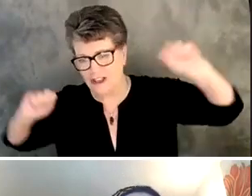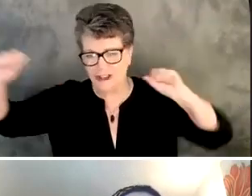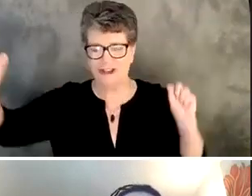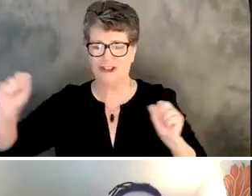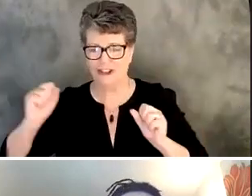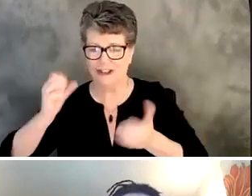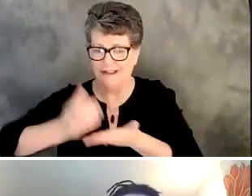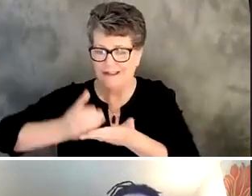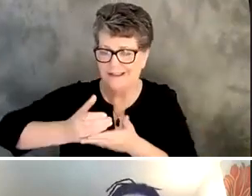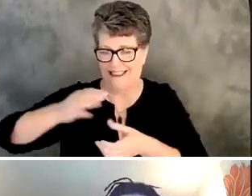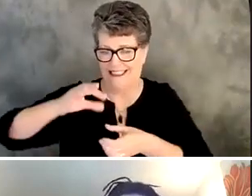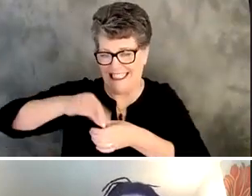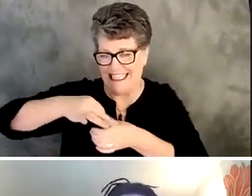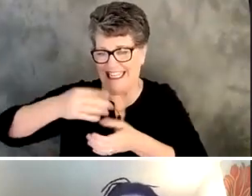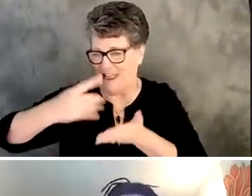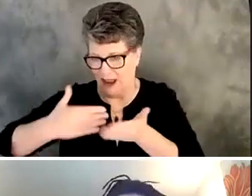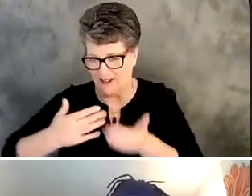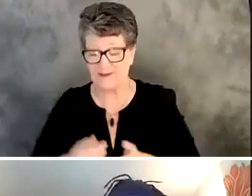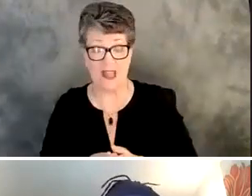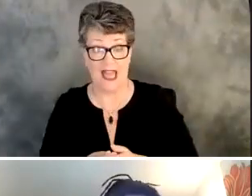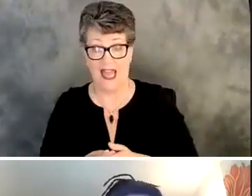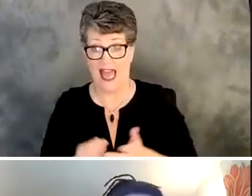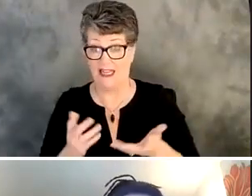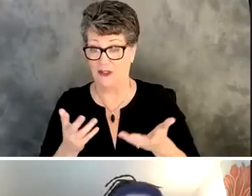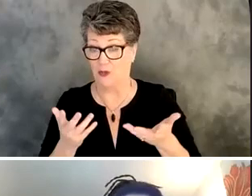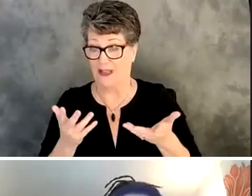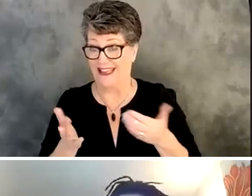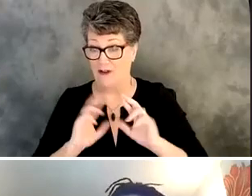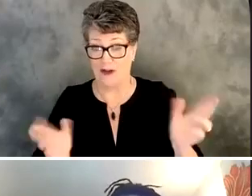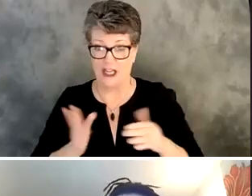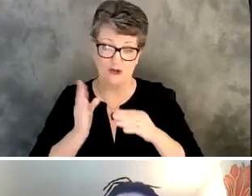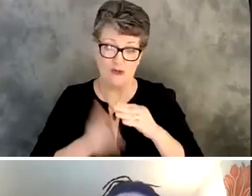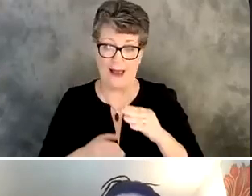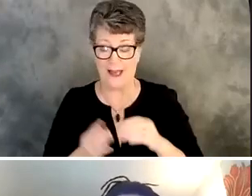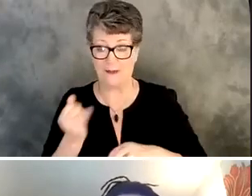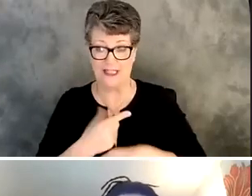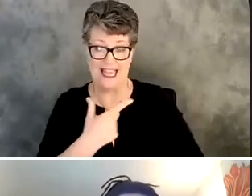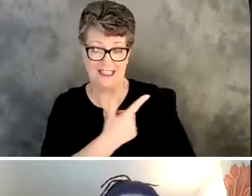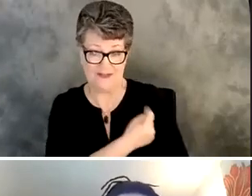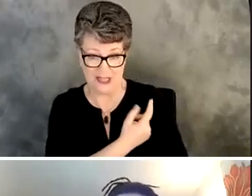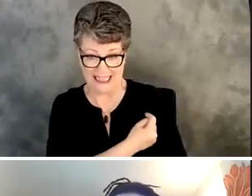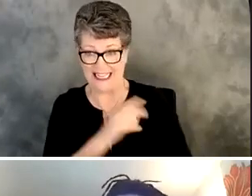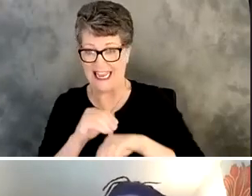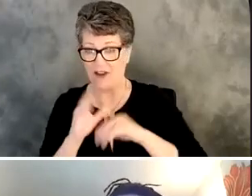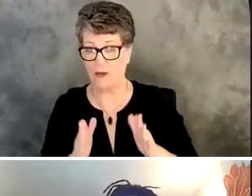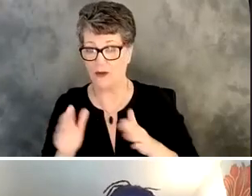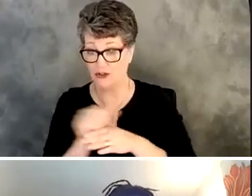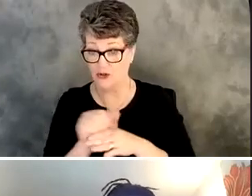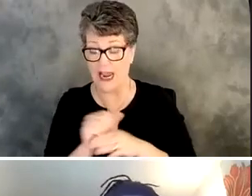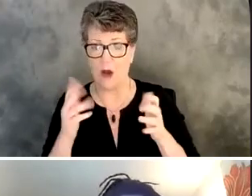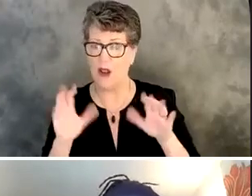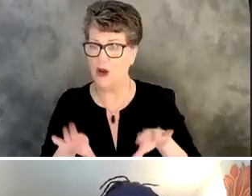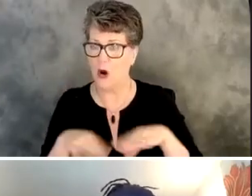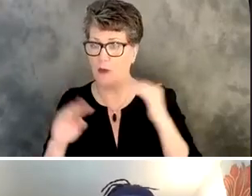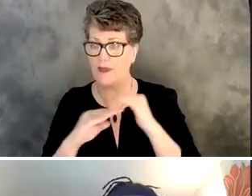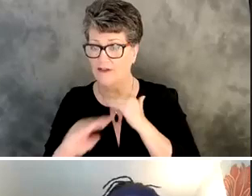refill teacups. As we are wrapping up today's vaccine influencer training, I wanted to open the floor